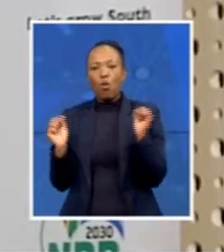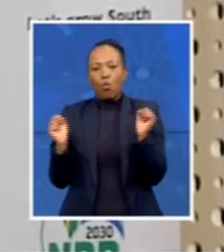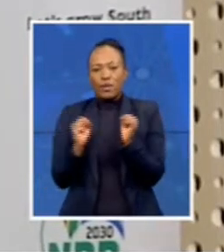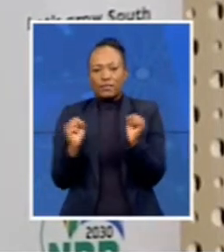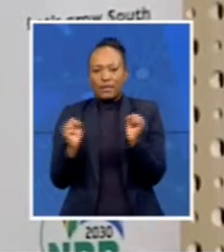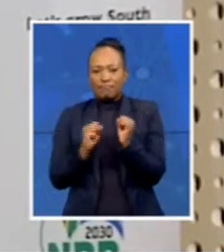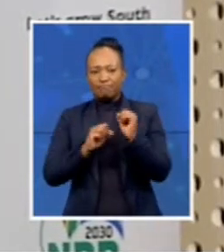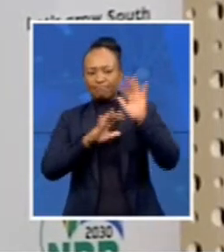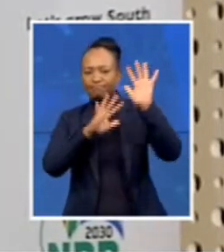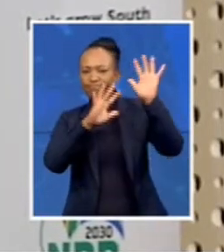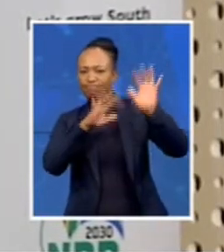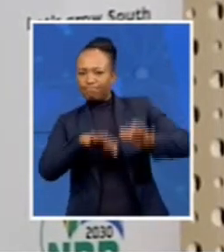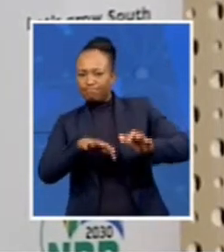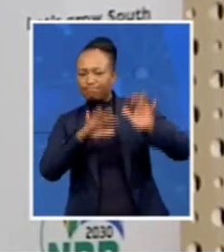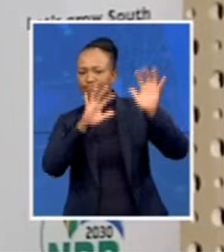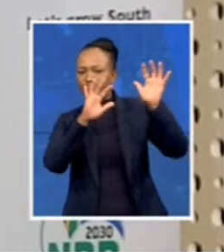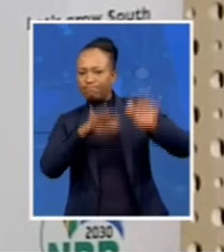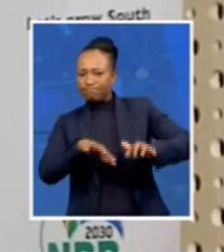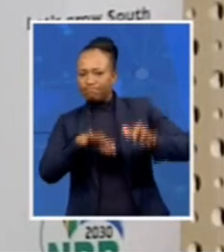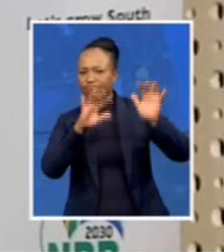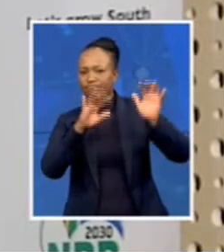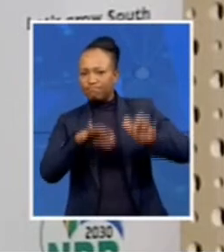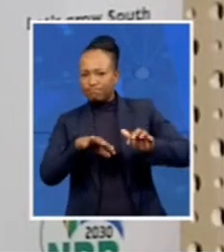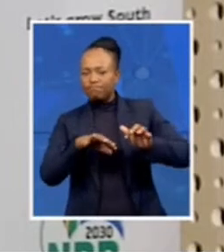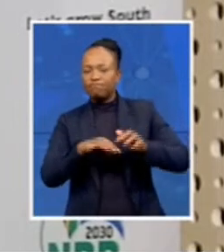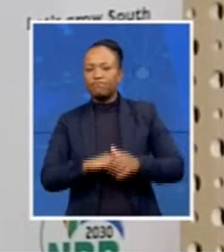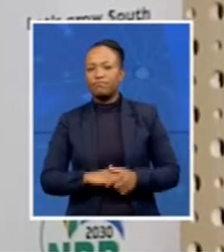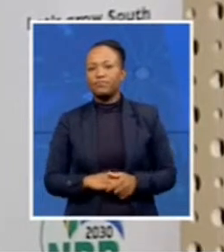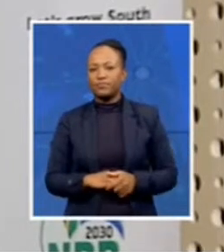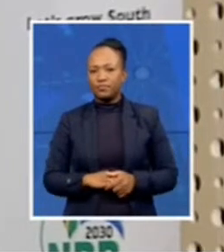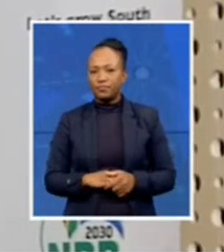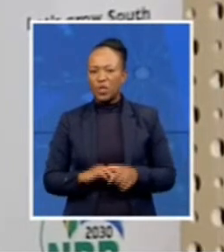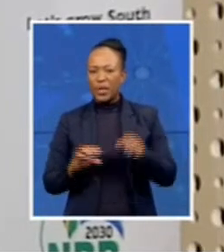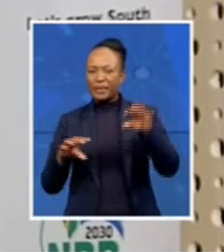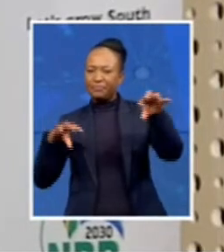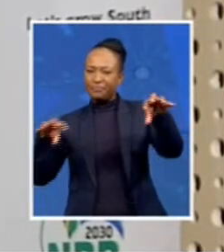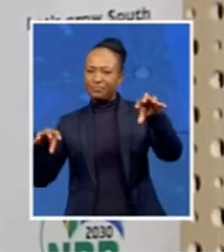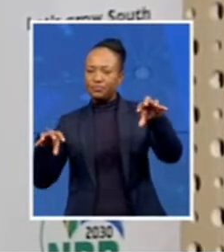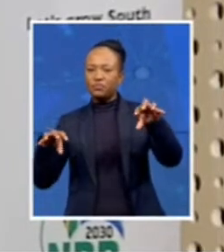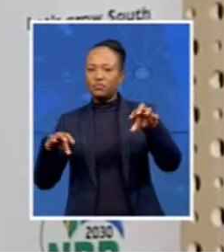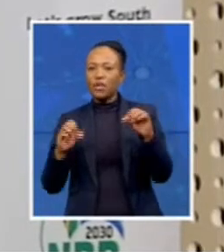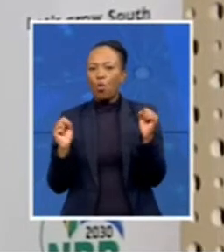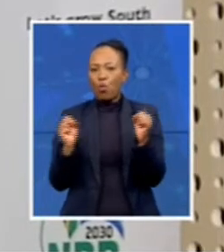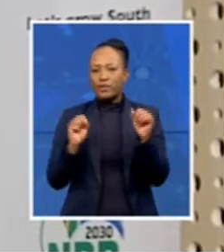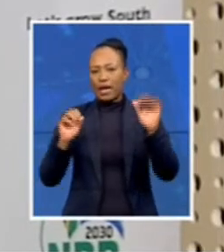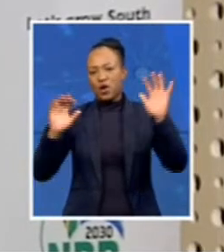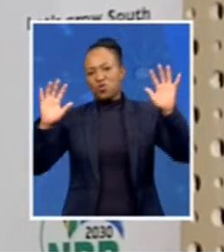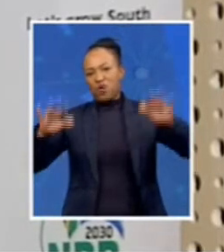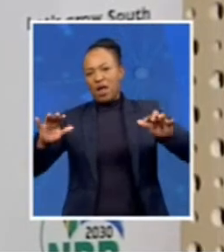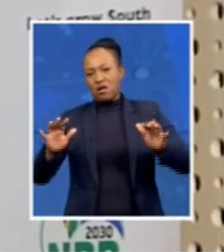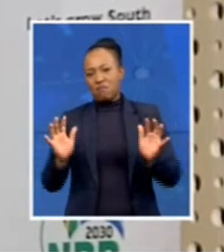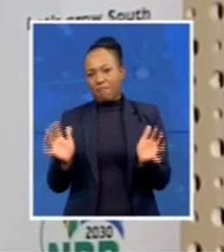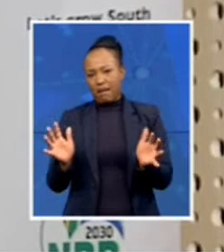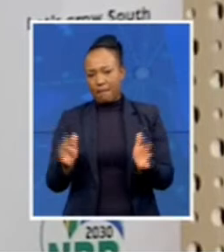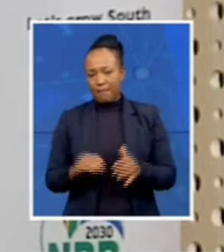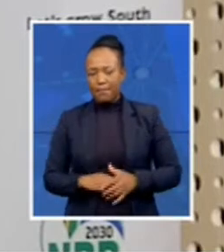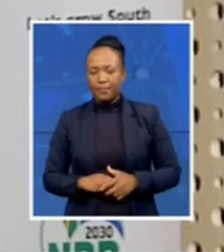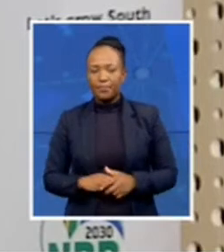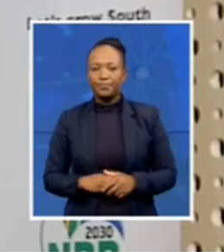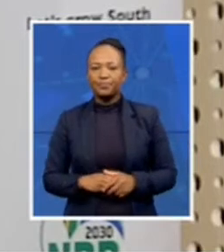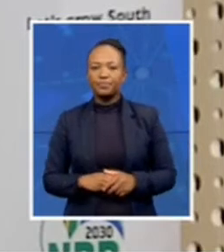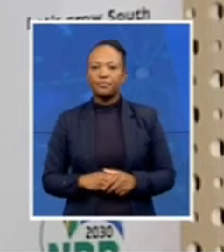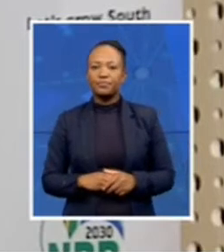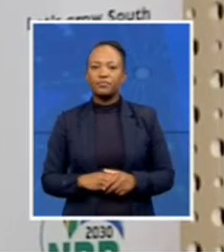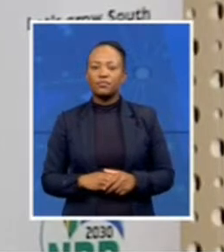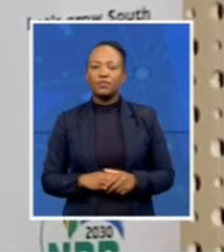winter rainfall in those areas. Now, since the surface water resource are